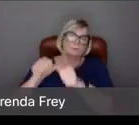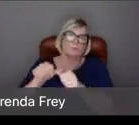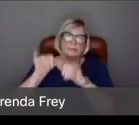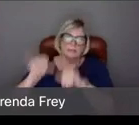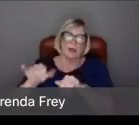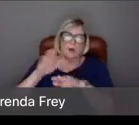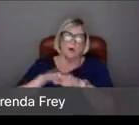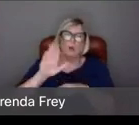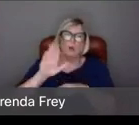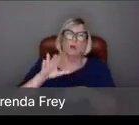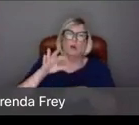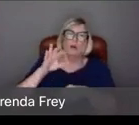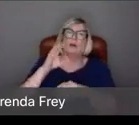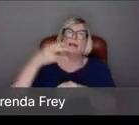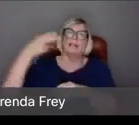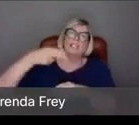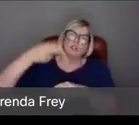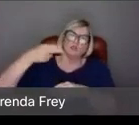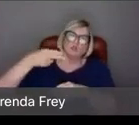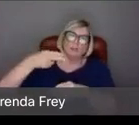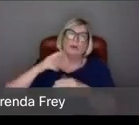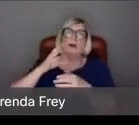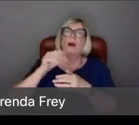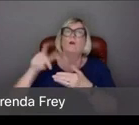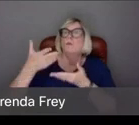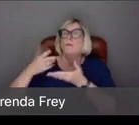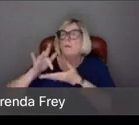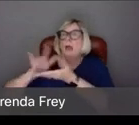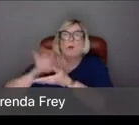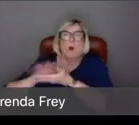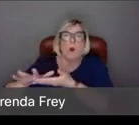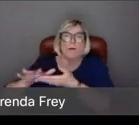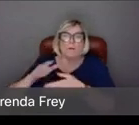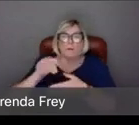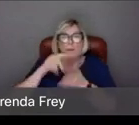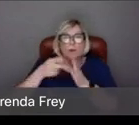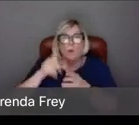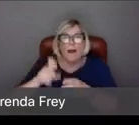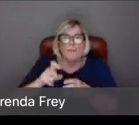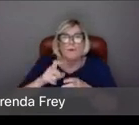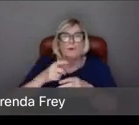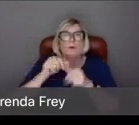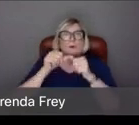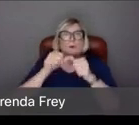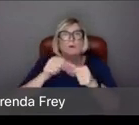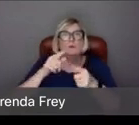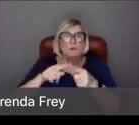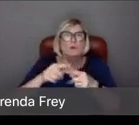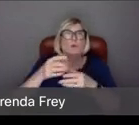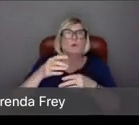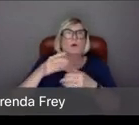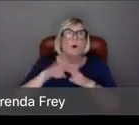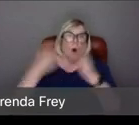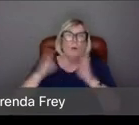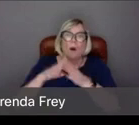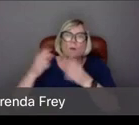that you dealt with it, but you don't have to keep taking out all these various types of loans all at once. That's a very good